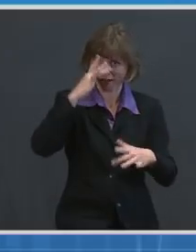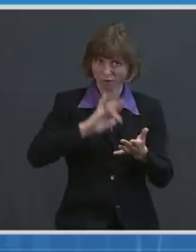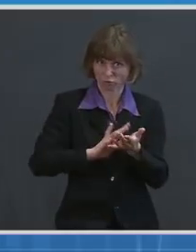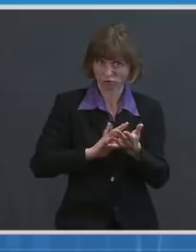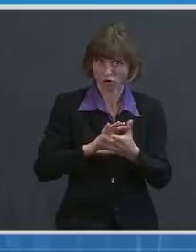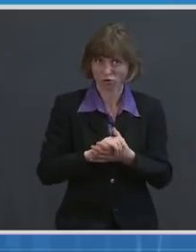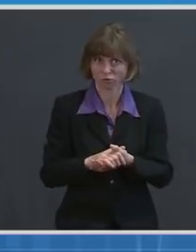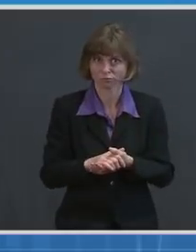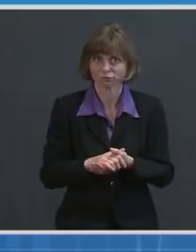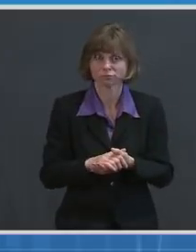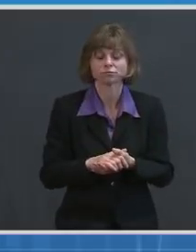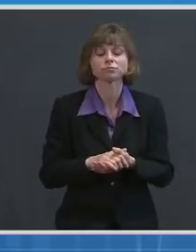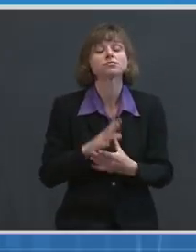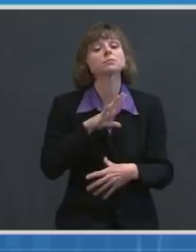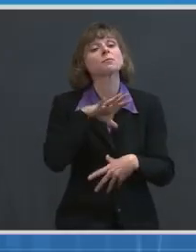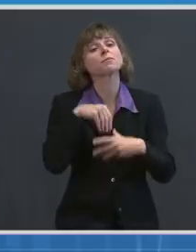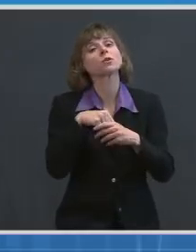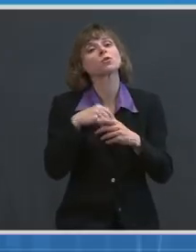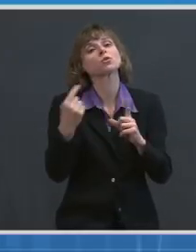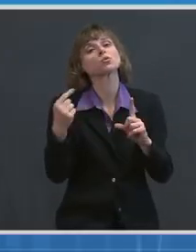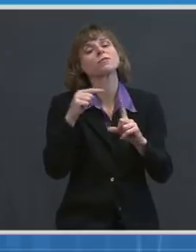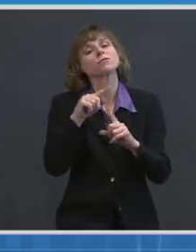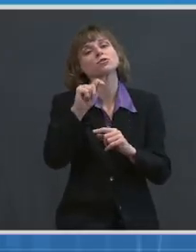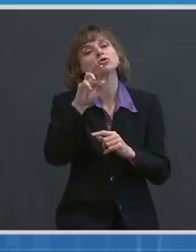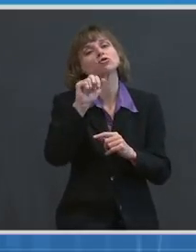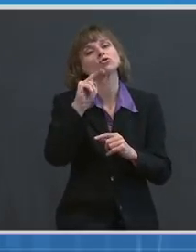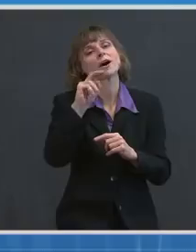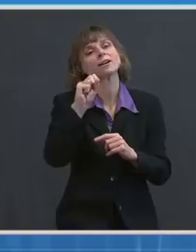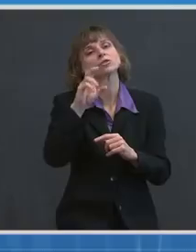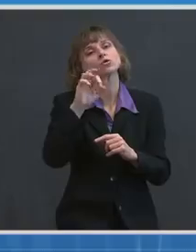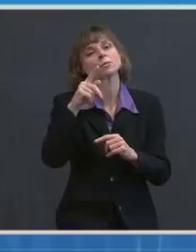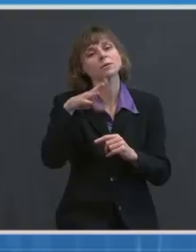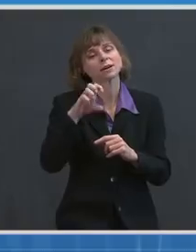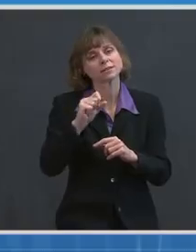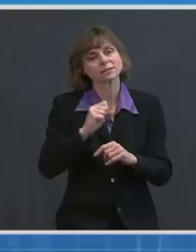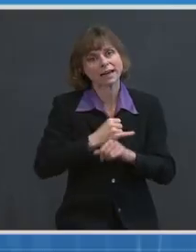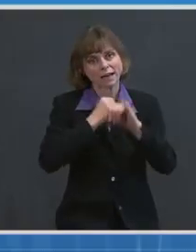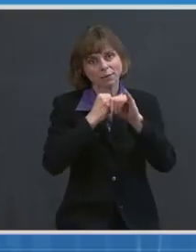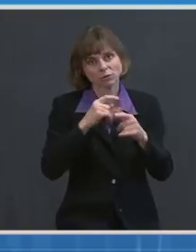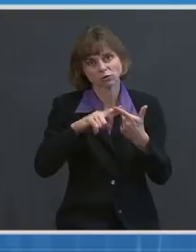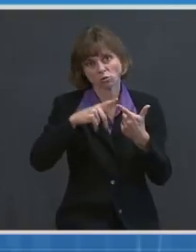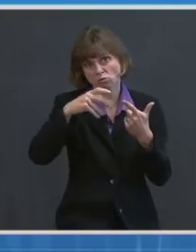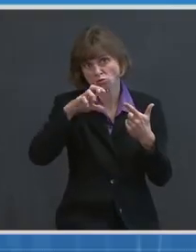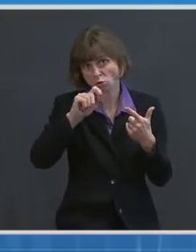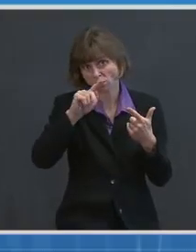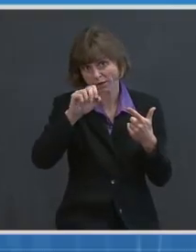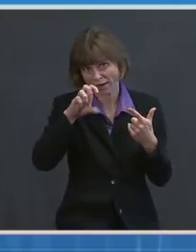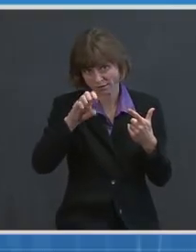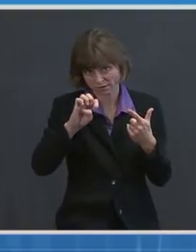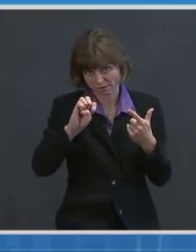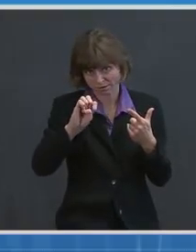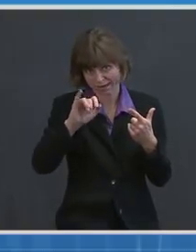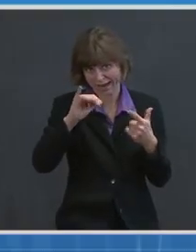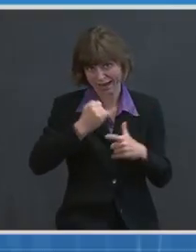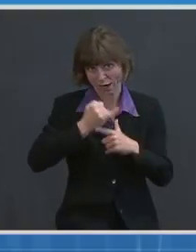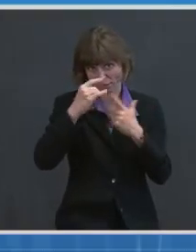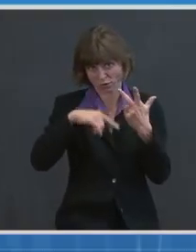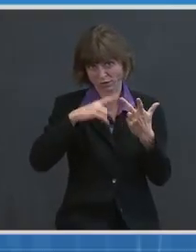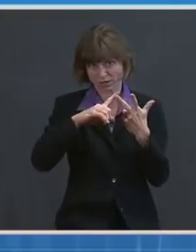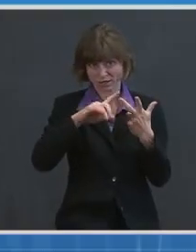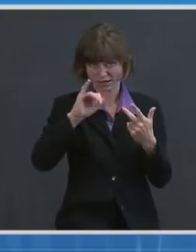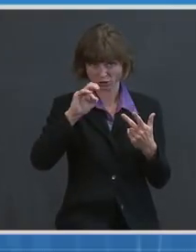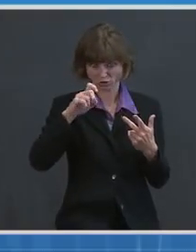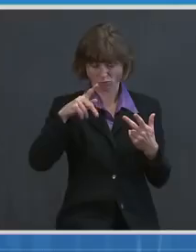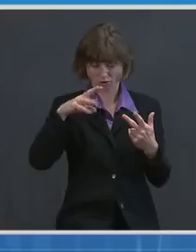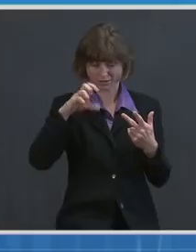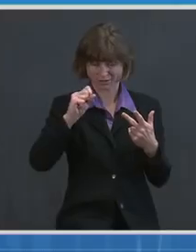including the reverse transcriptase inhibitors, the protease inhibitors, the integrase inhibitors, and the fusion and